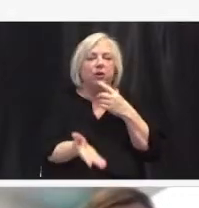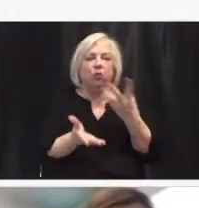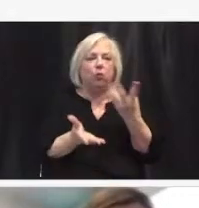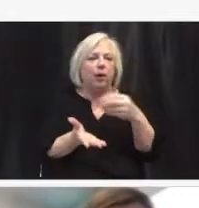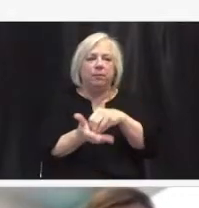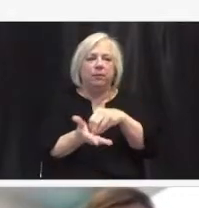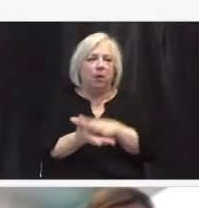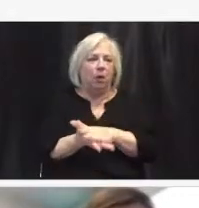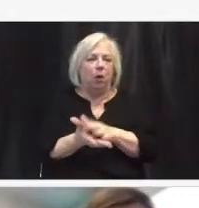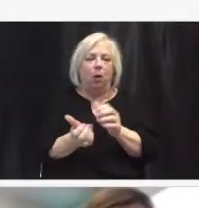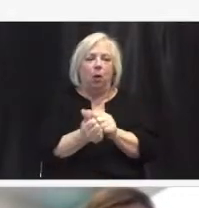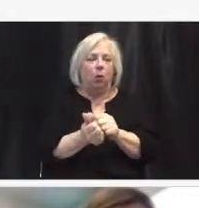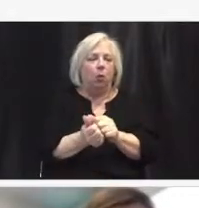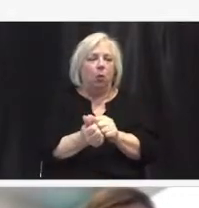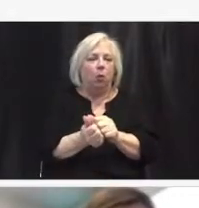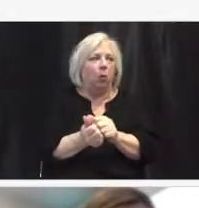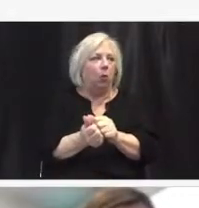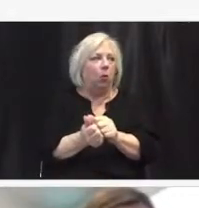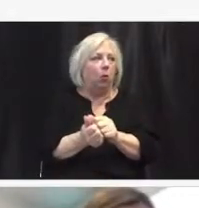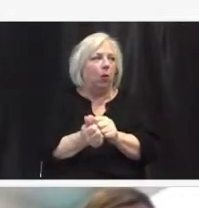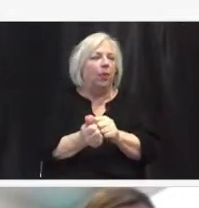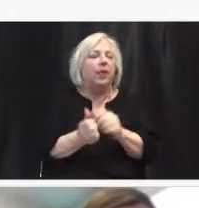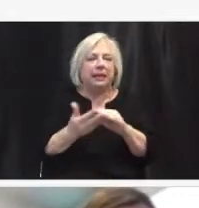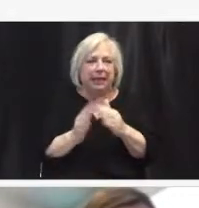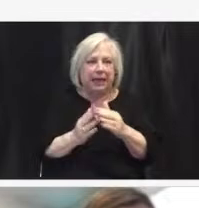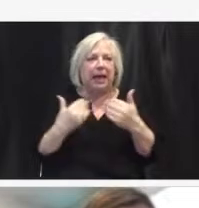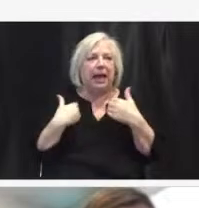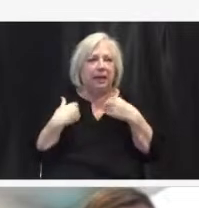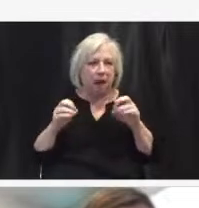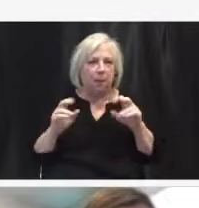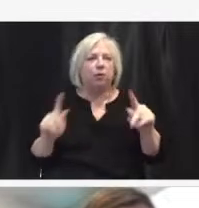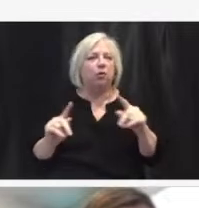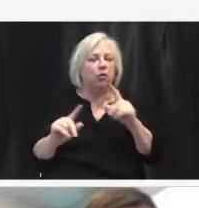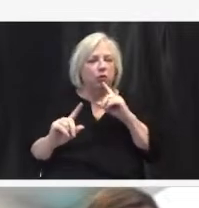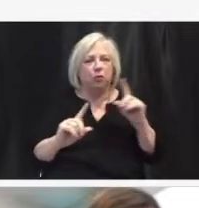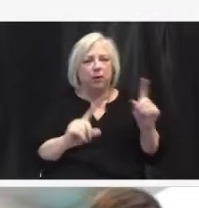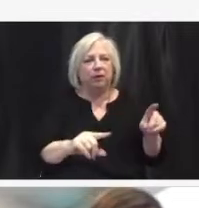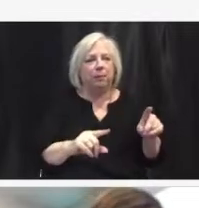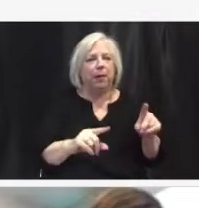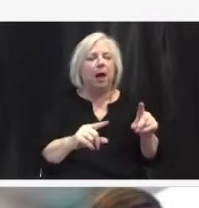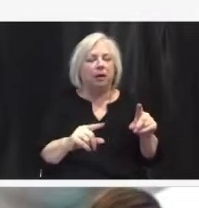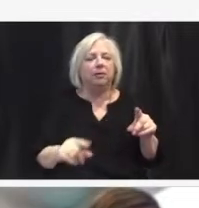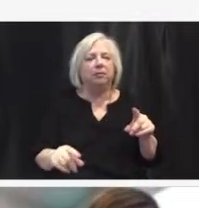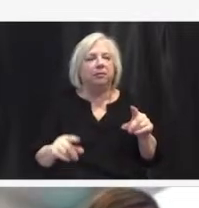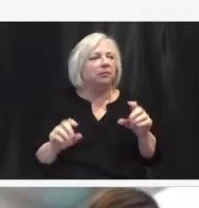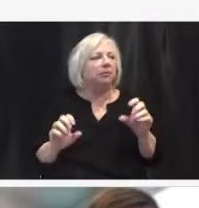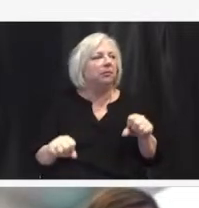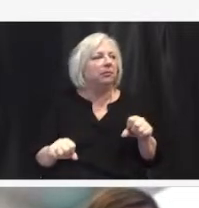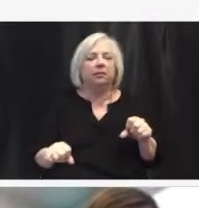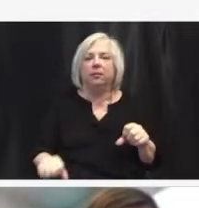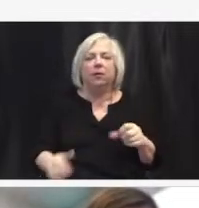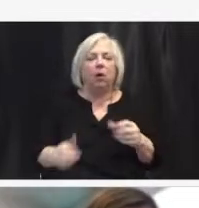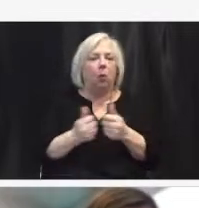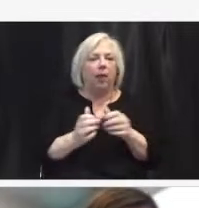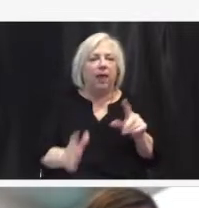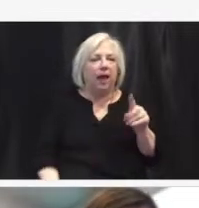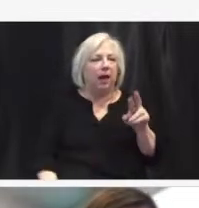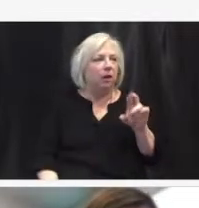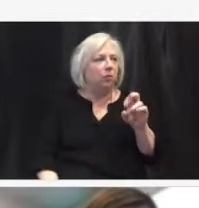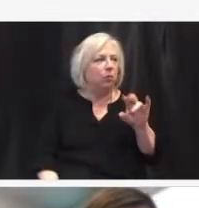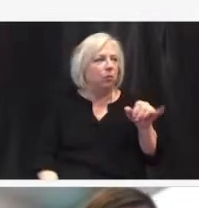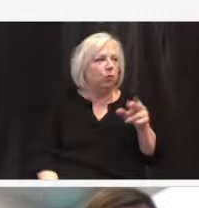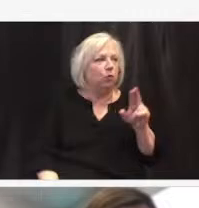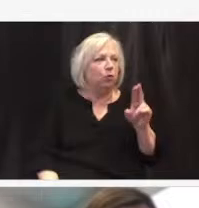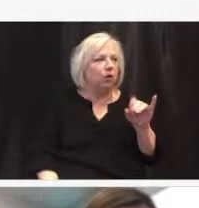without prejudice to the city's opportunity to respond to the statements that we're making at the podium today. Okay, thank you very much. Thank you, Chairman